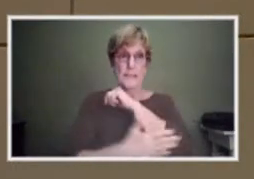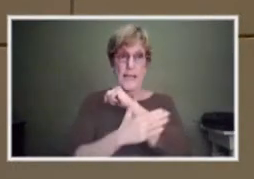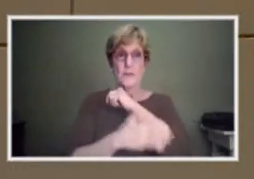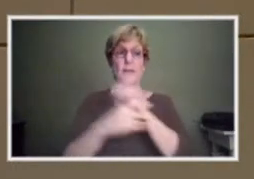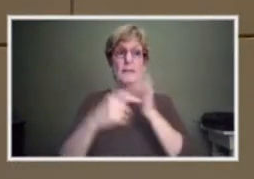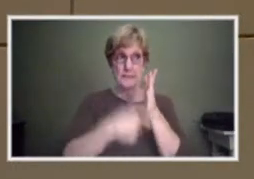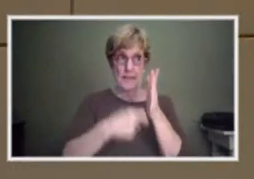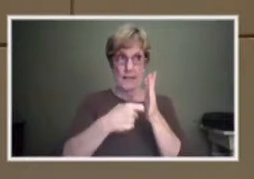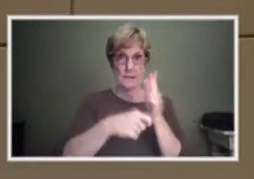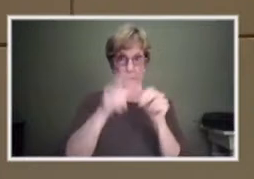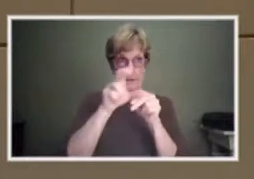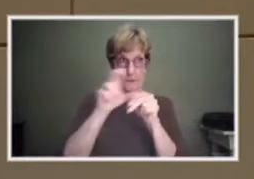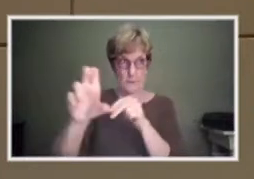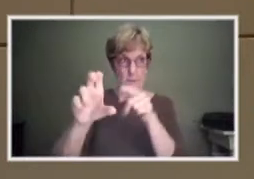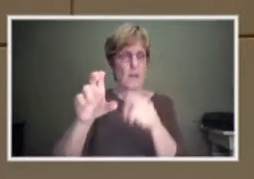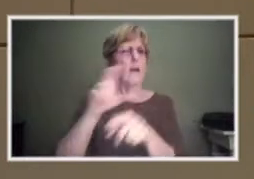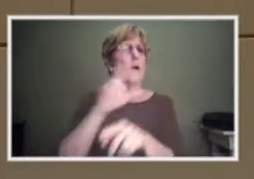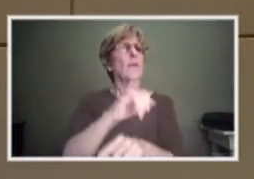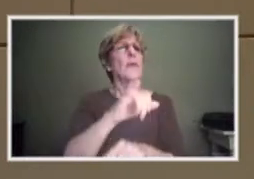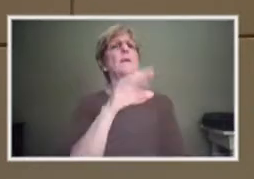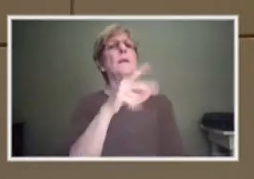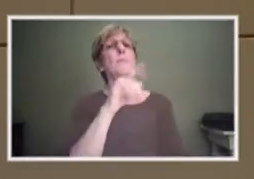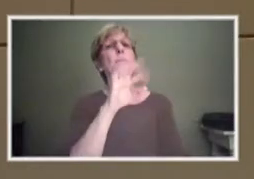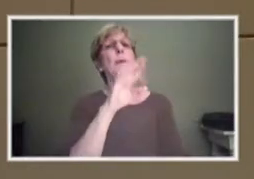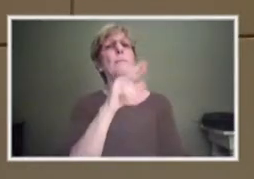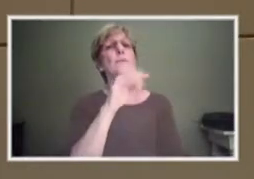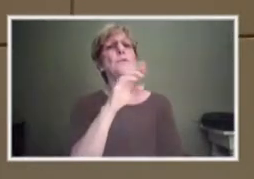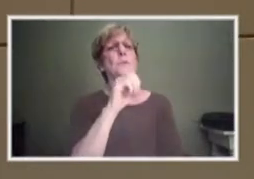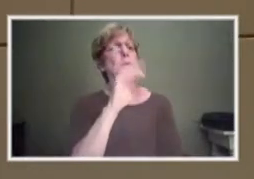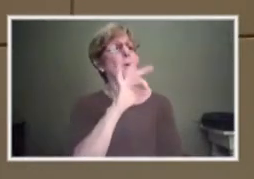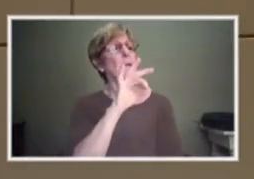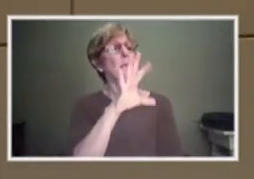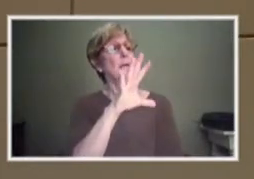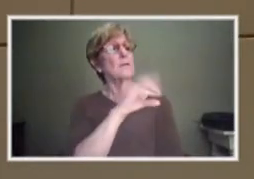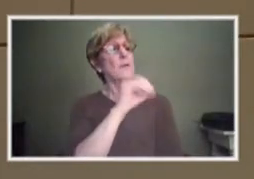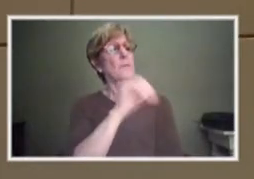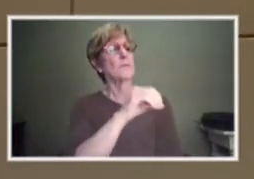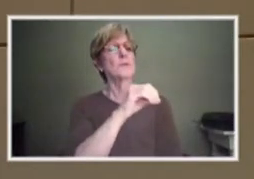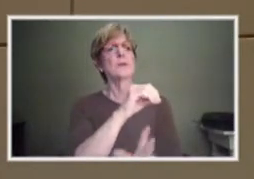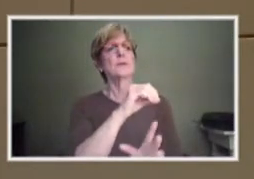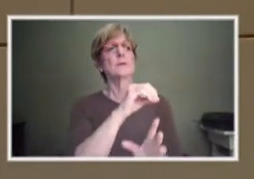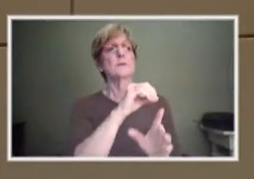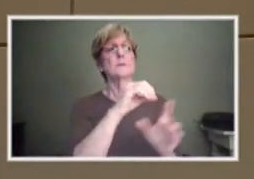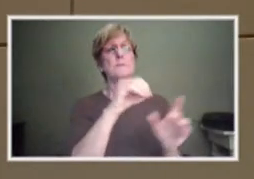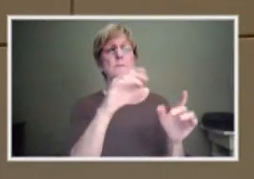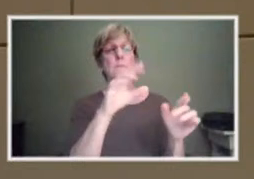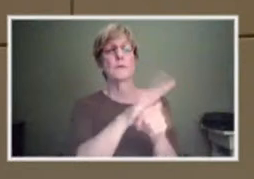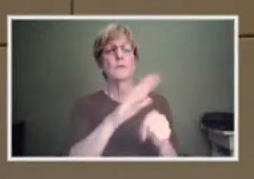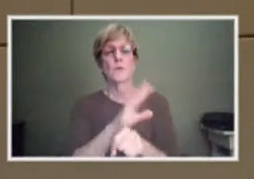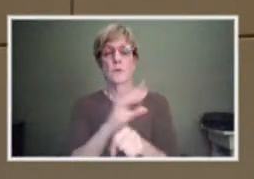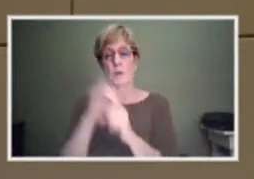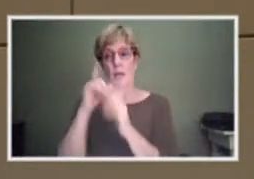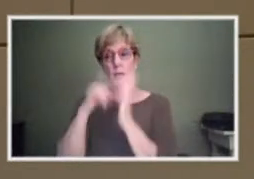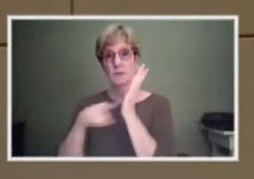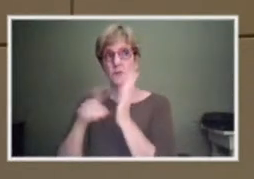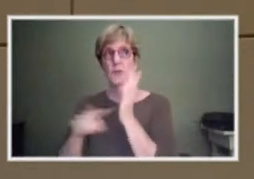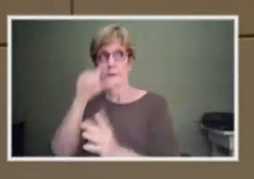facility, Preparatory, is about 95% capacity, full transparency. I did a Google search. They have